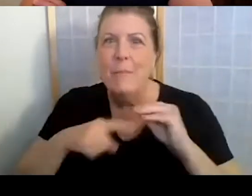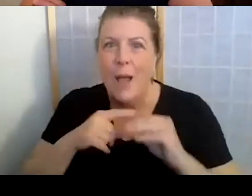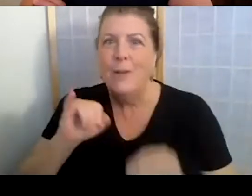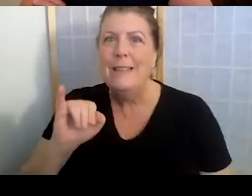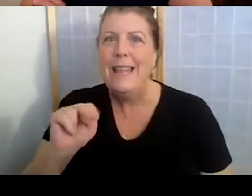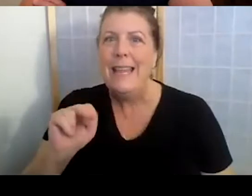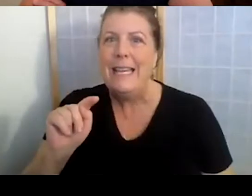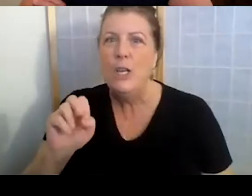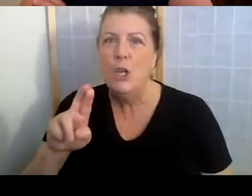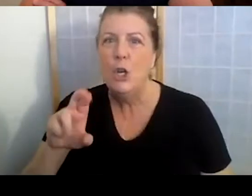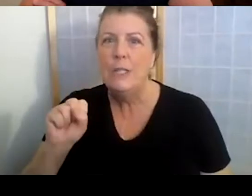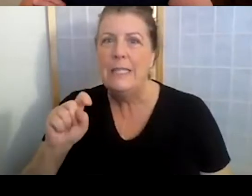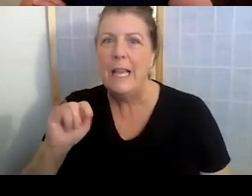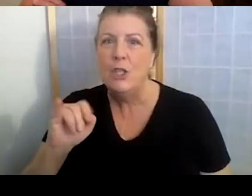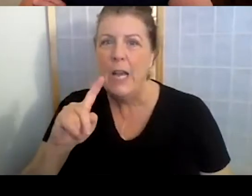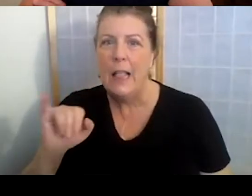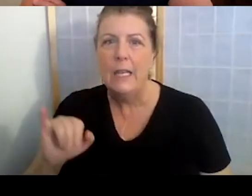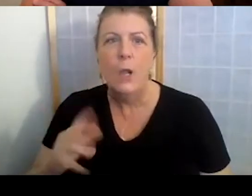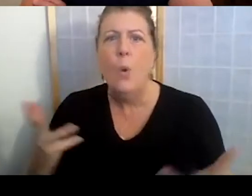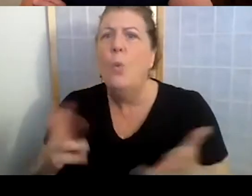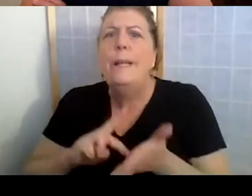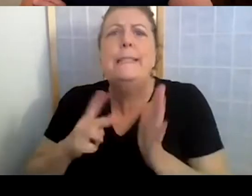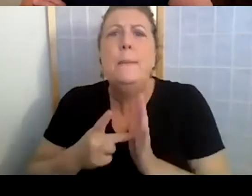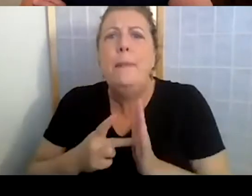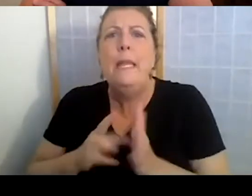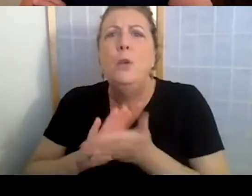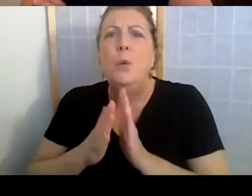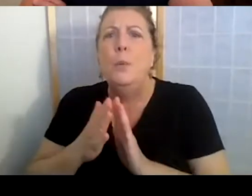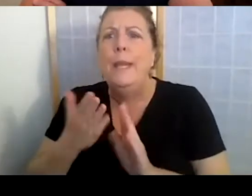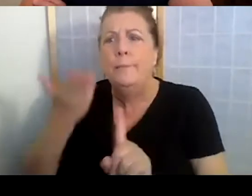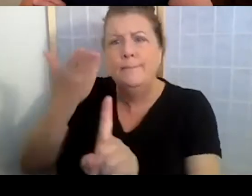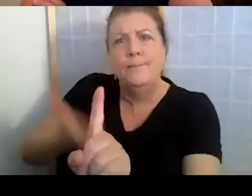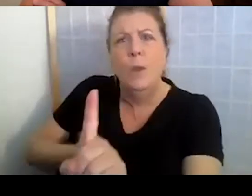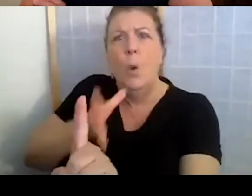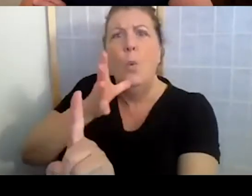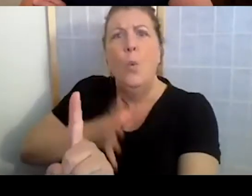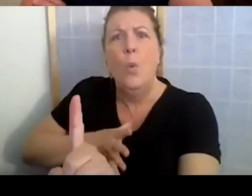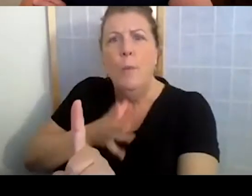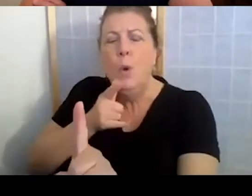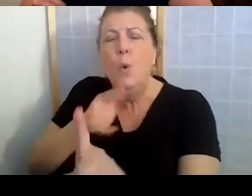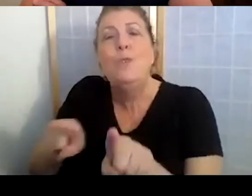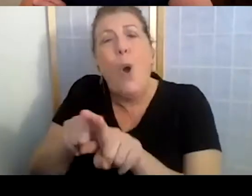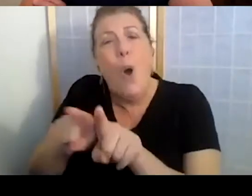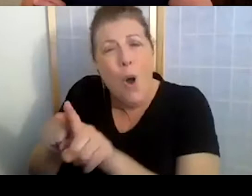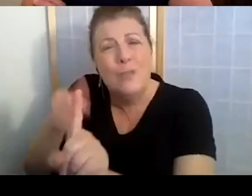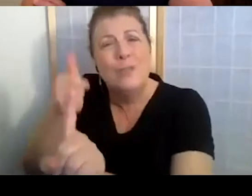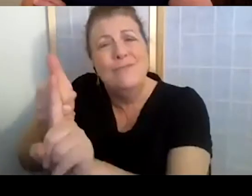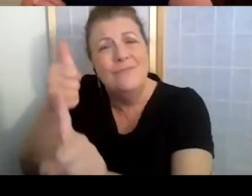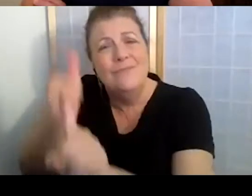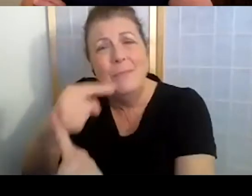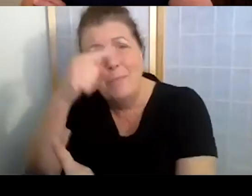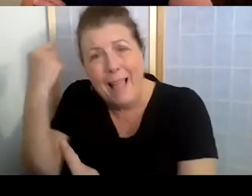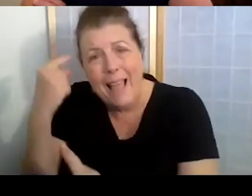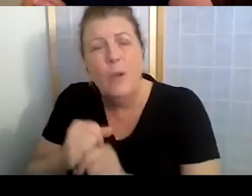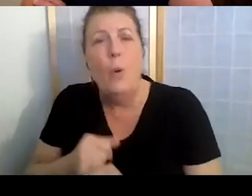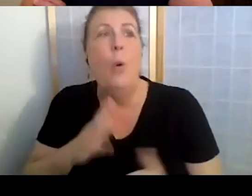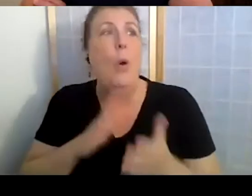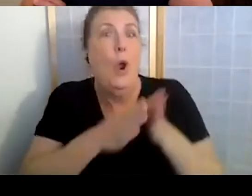a woman that's also Black, or to be a Black person that's also a woman? And I think that is—